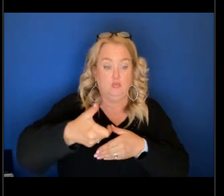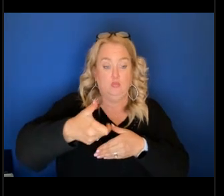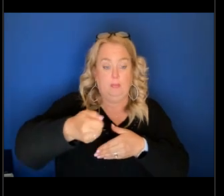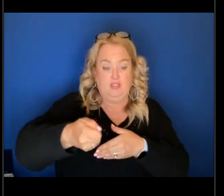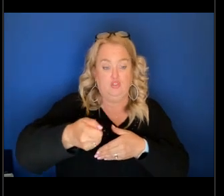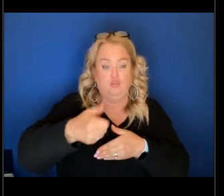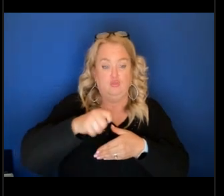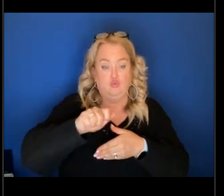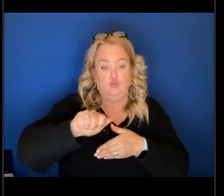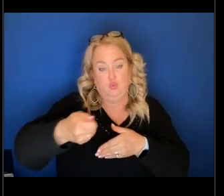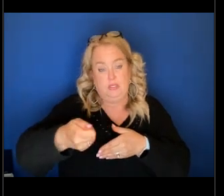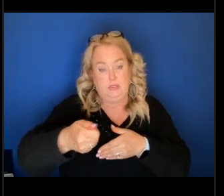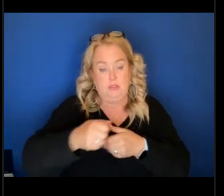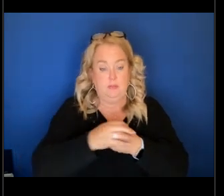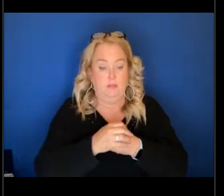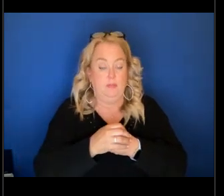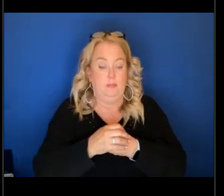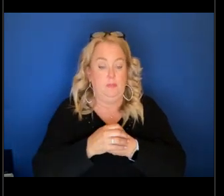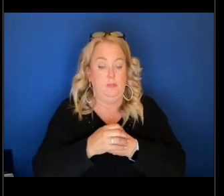twisting.